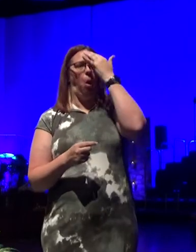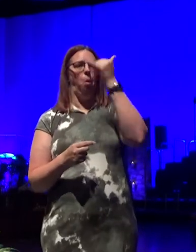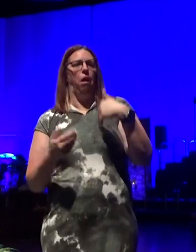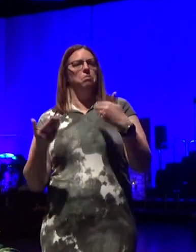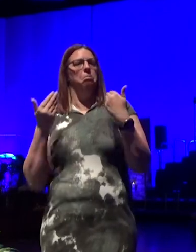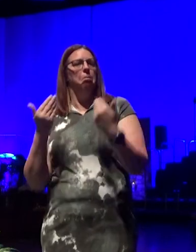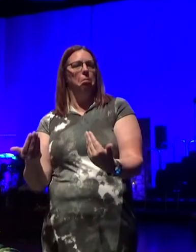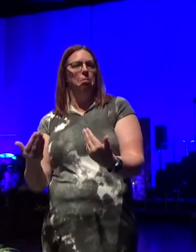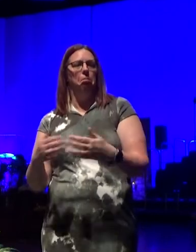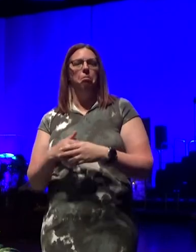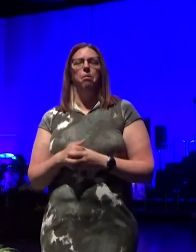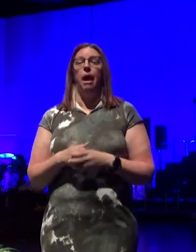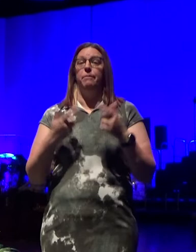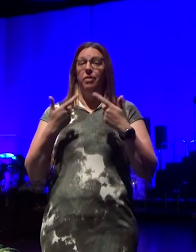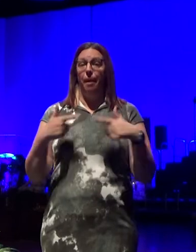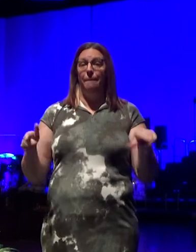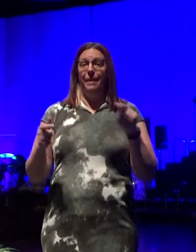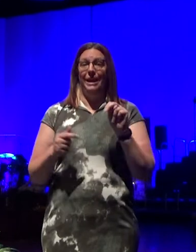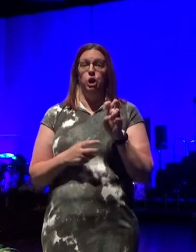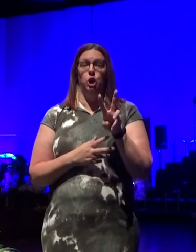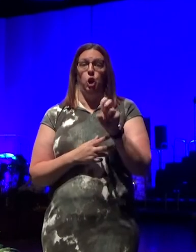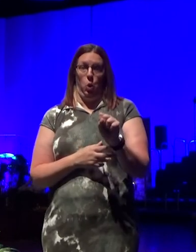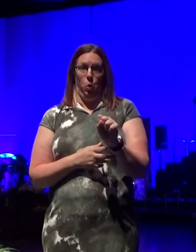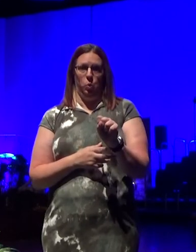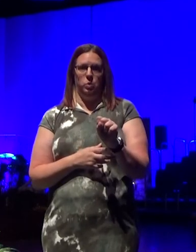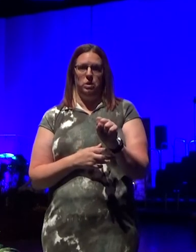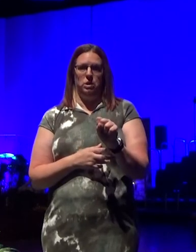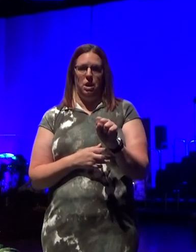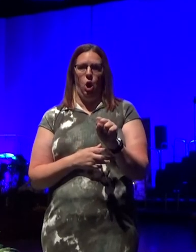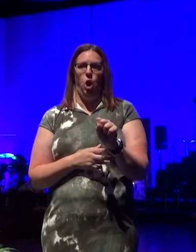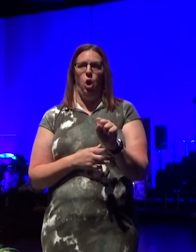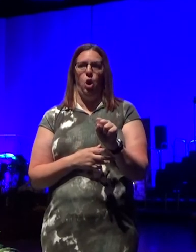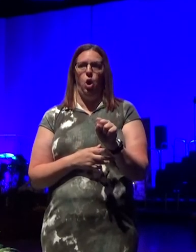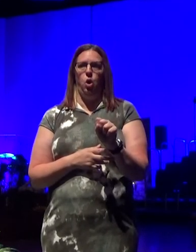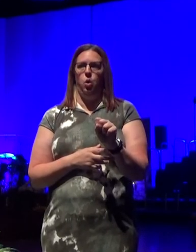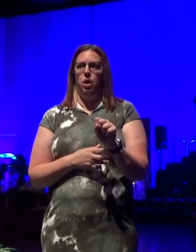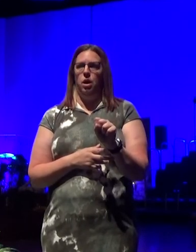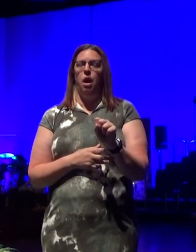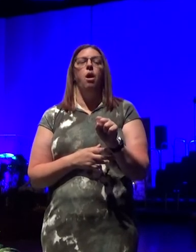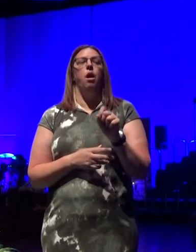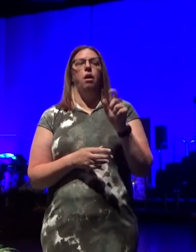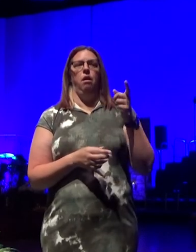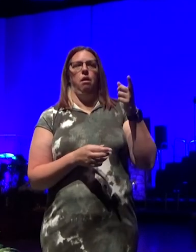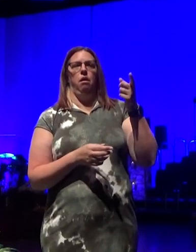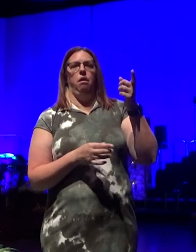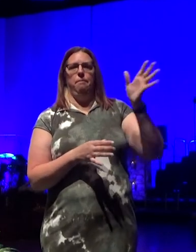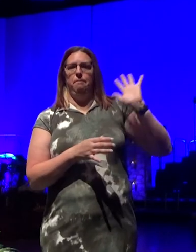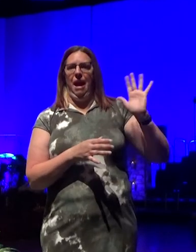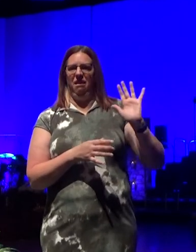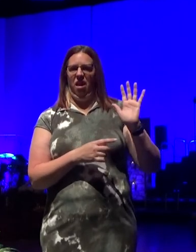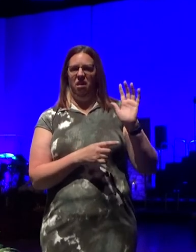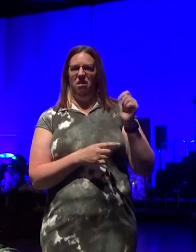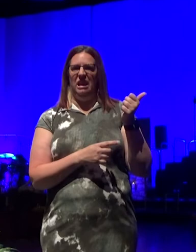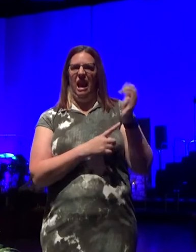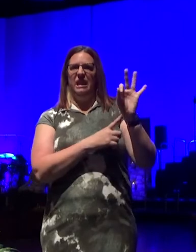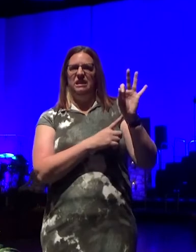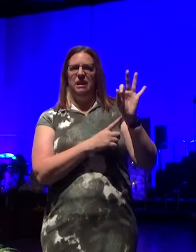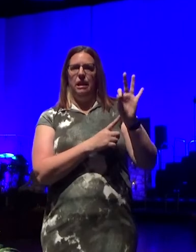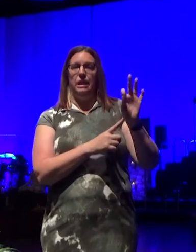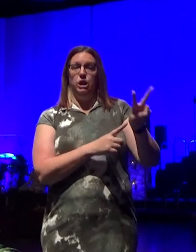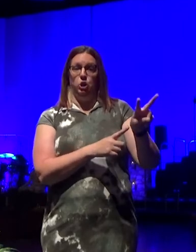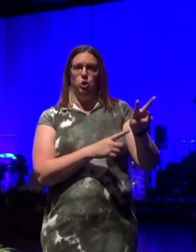that campaign was Vice President Dan Quayle going into a elementary school in